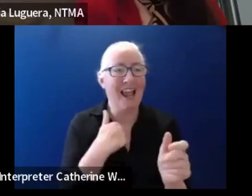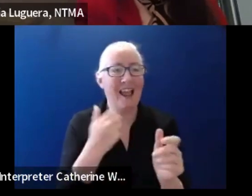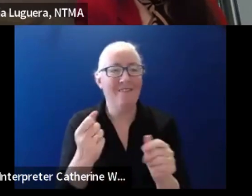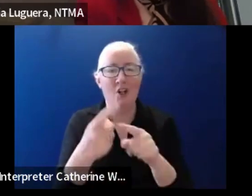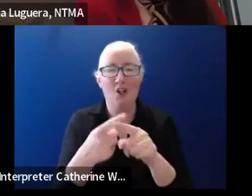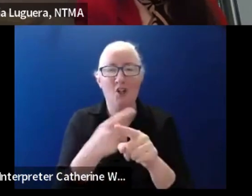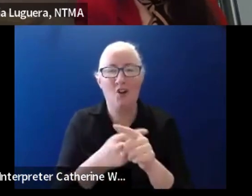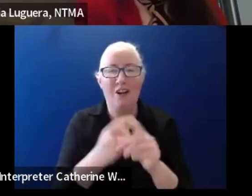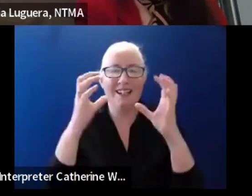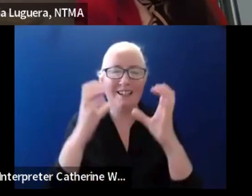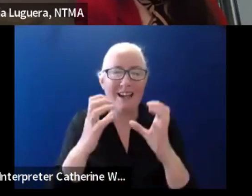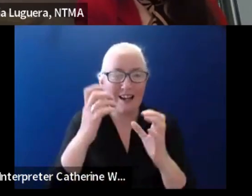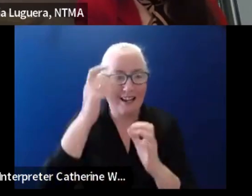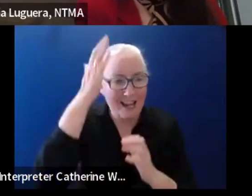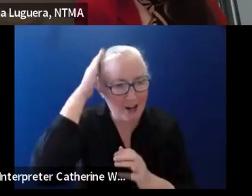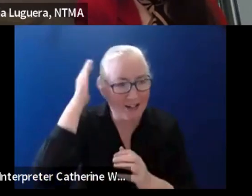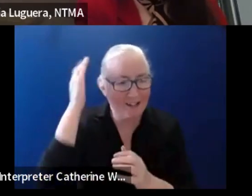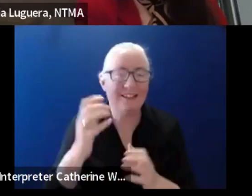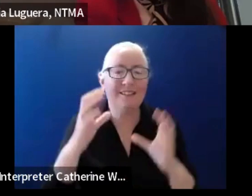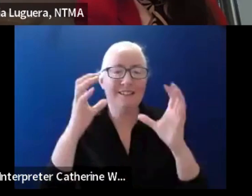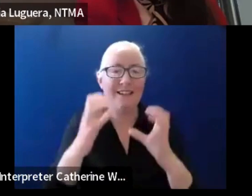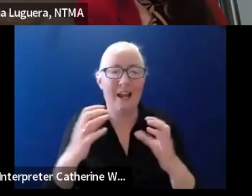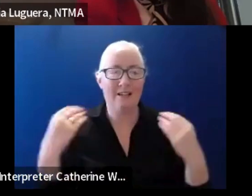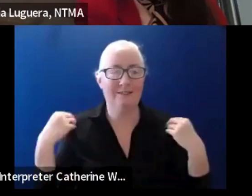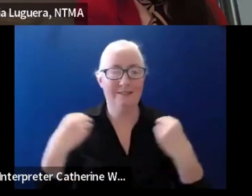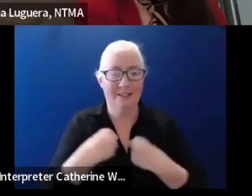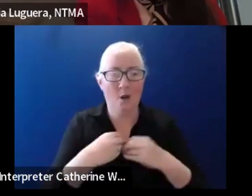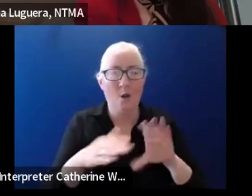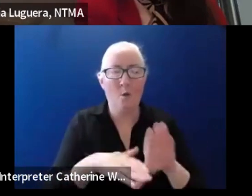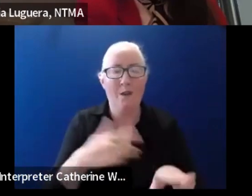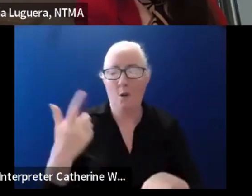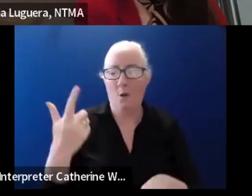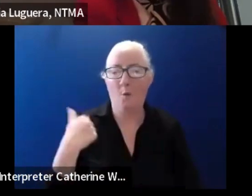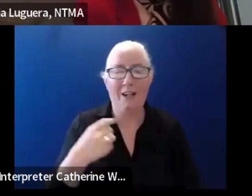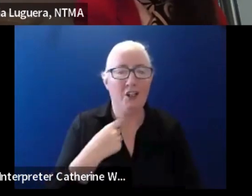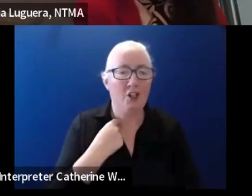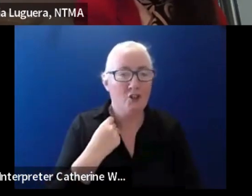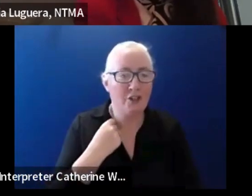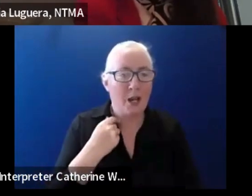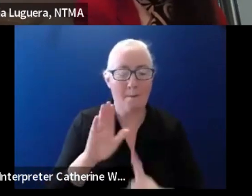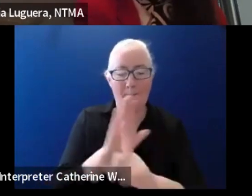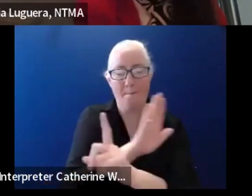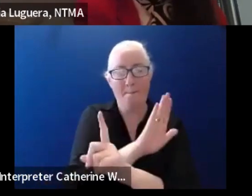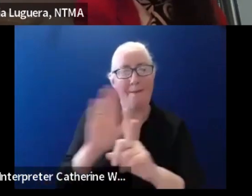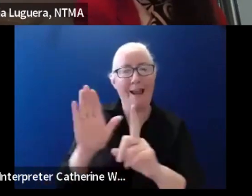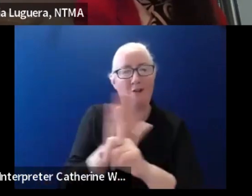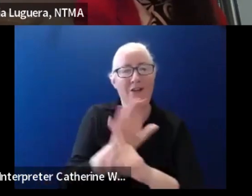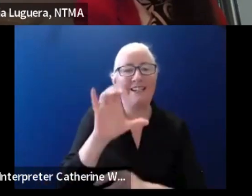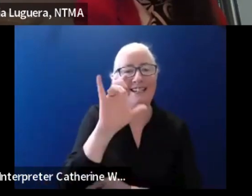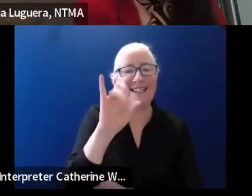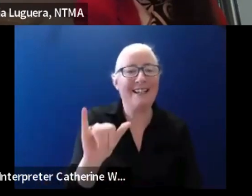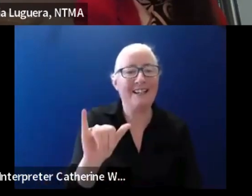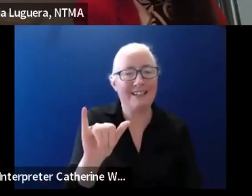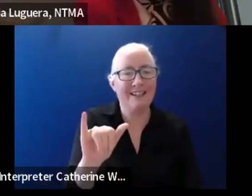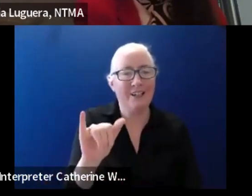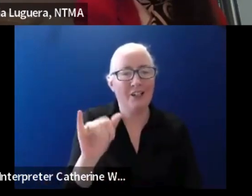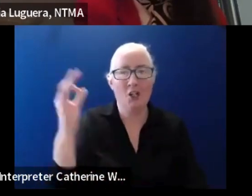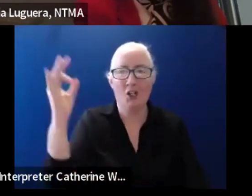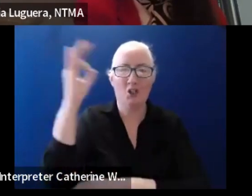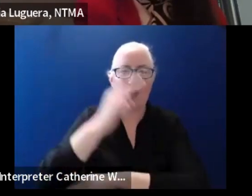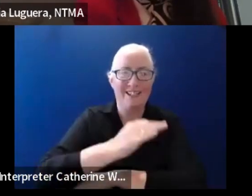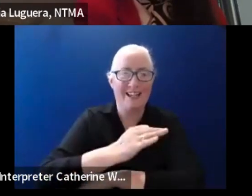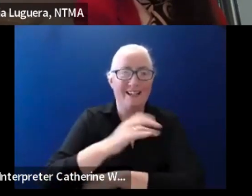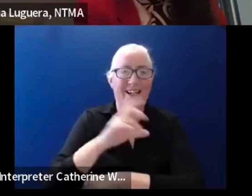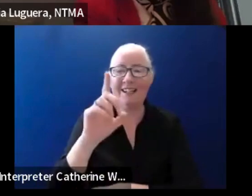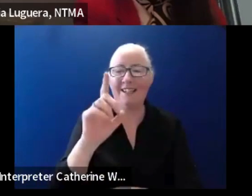short dark hair and I'm wearing a dark grey suit with a white shirt, and I have a background of a city landscape in sunset, which is a